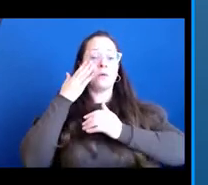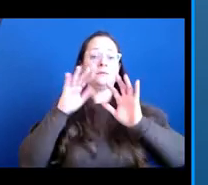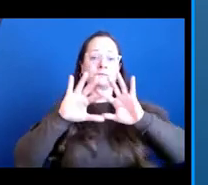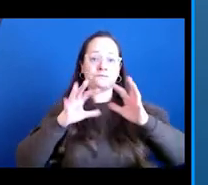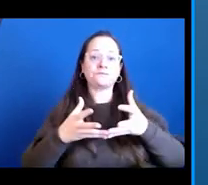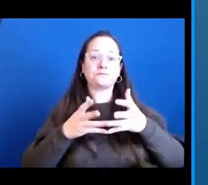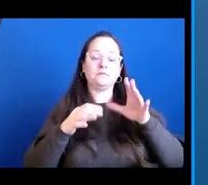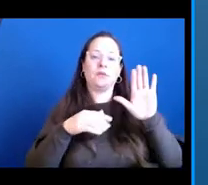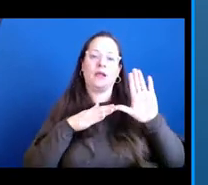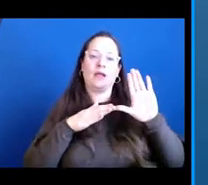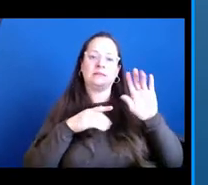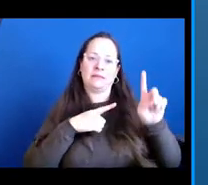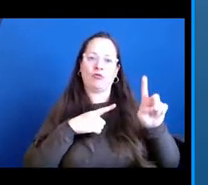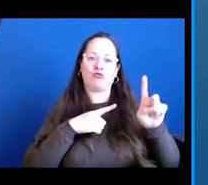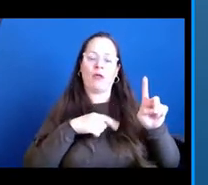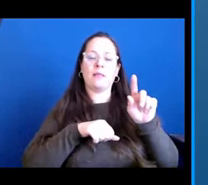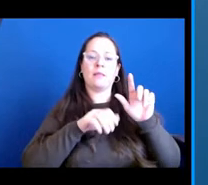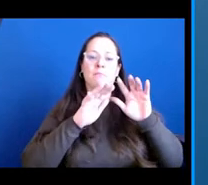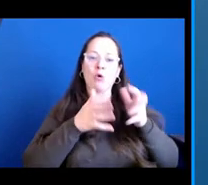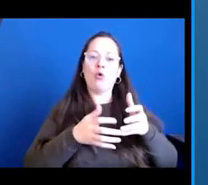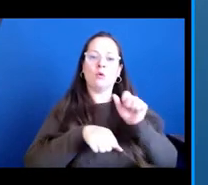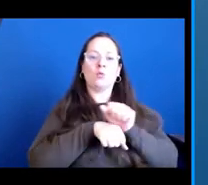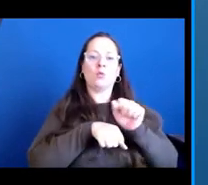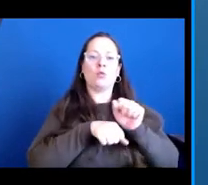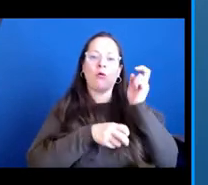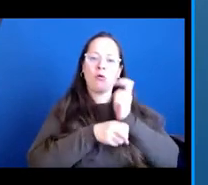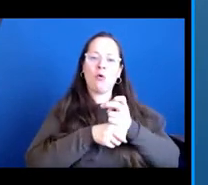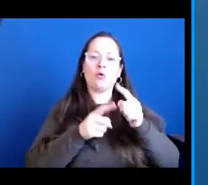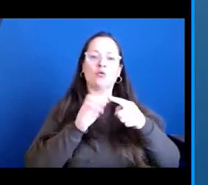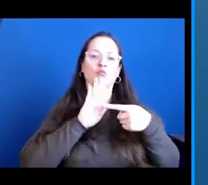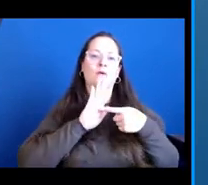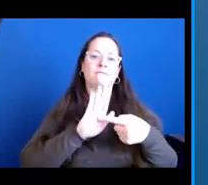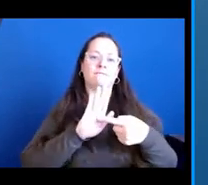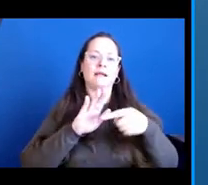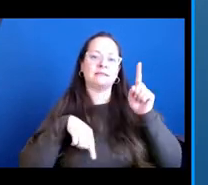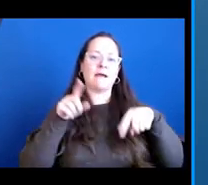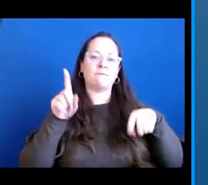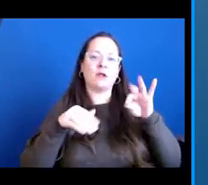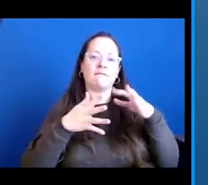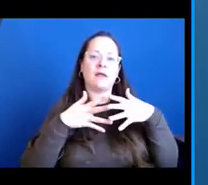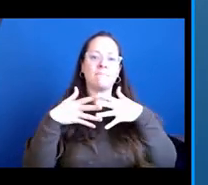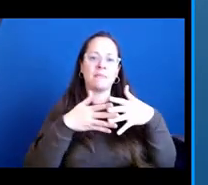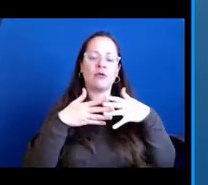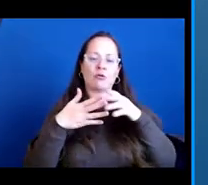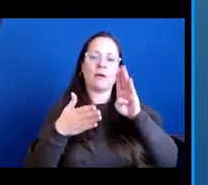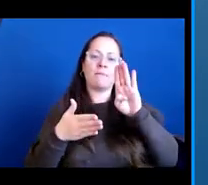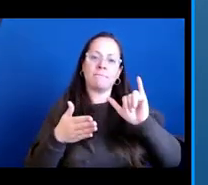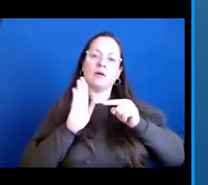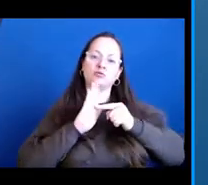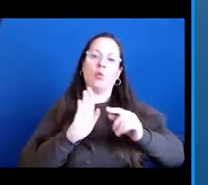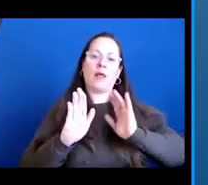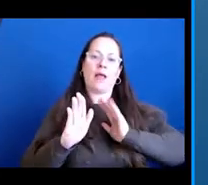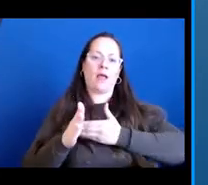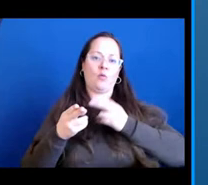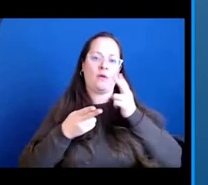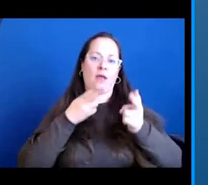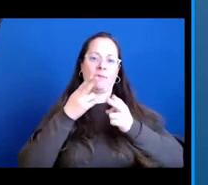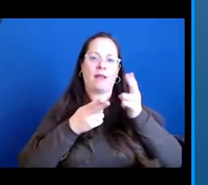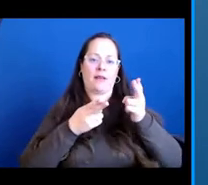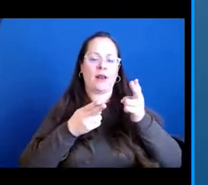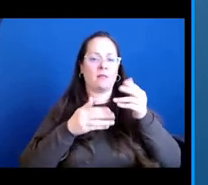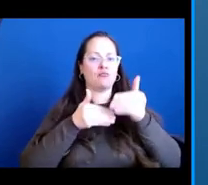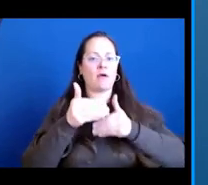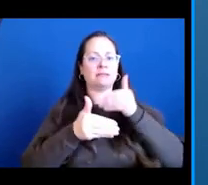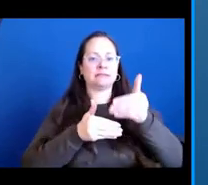has worked hard to reflect the diversity of America by denominate by our nominating process it does but our nominating